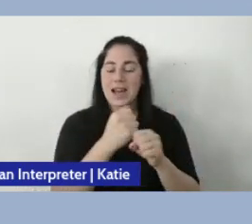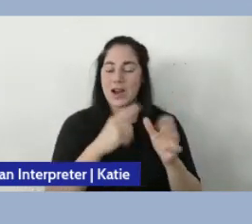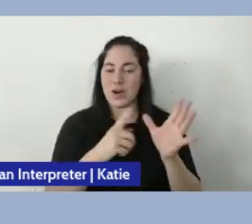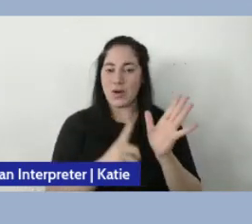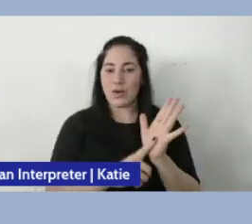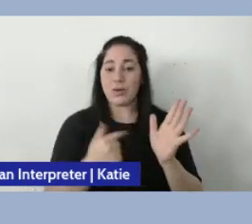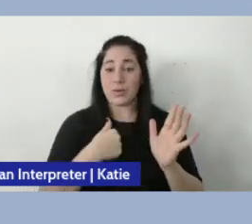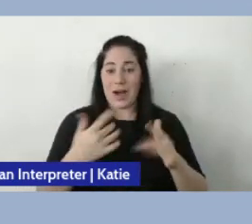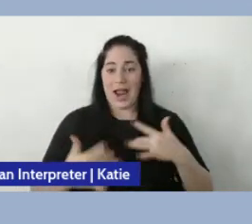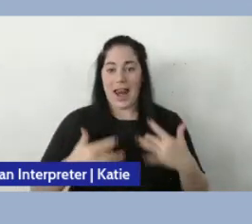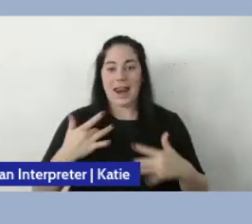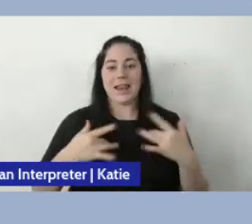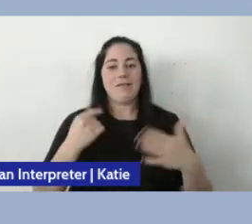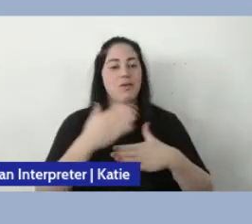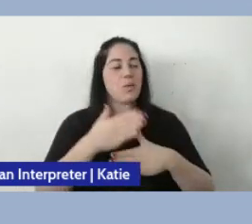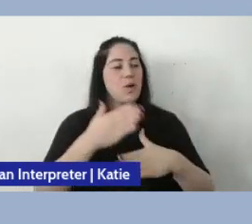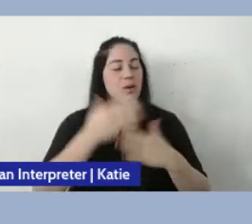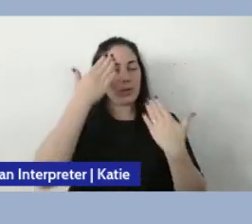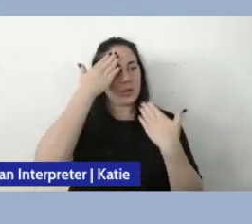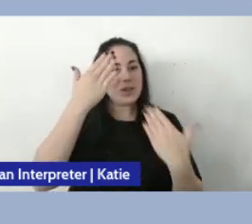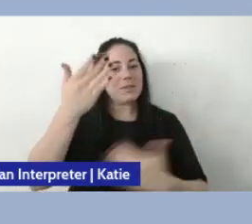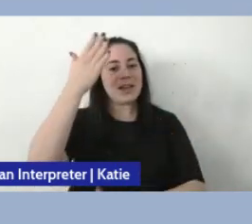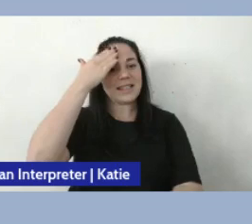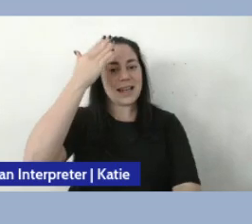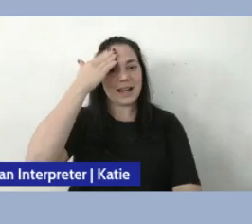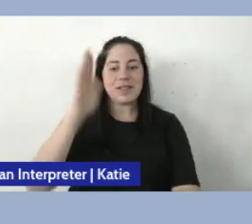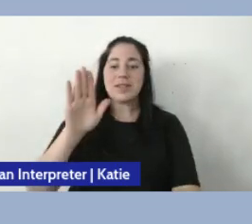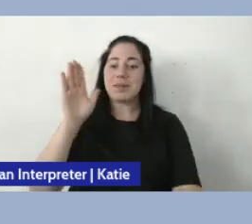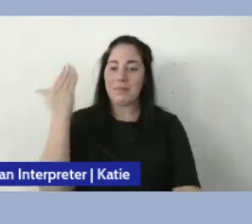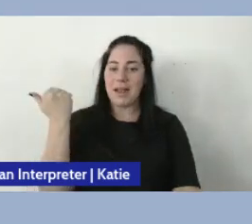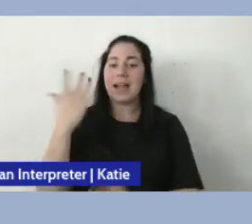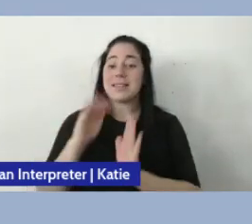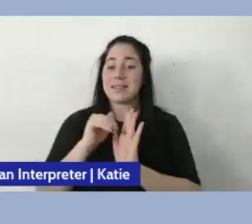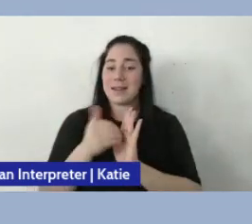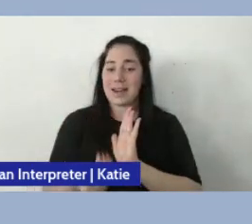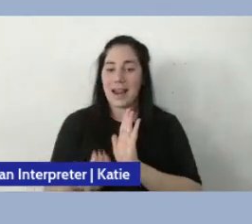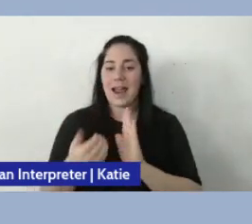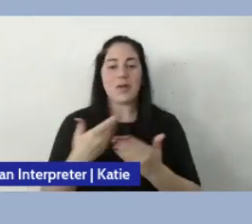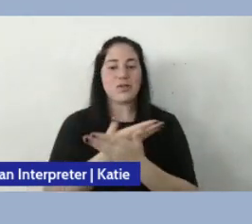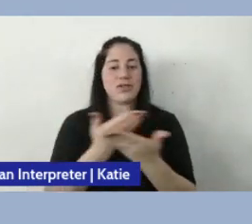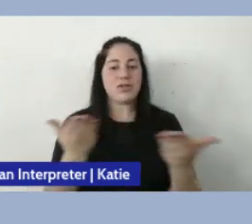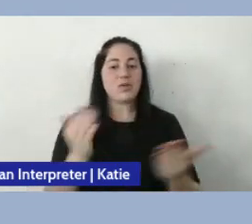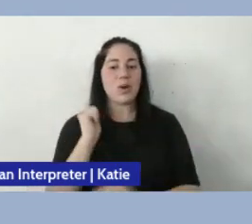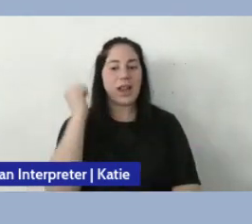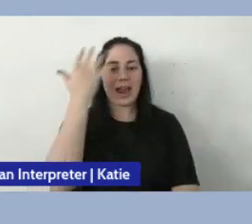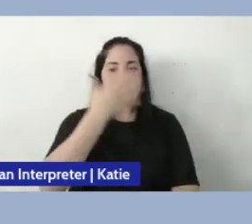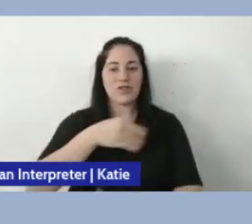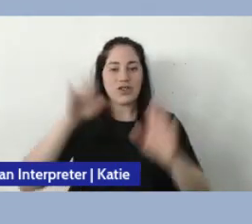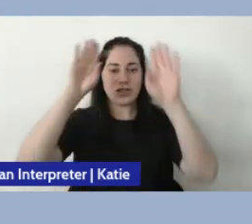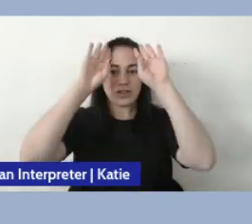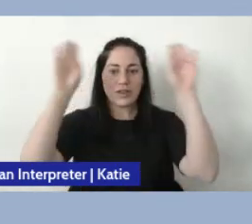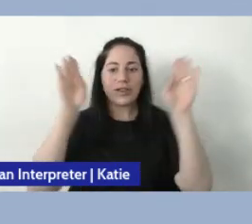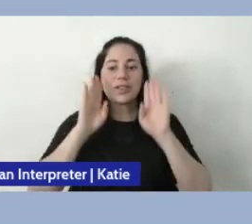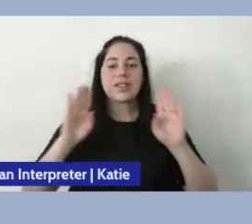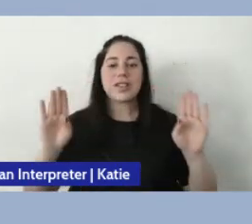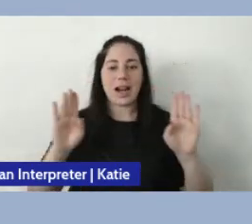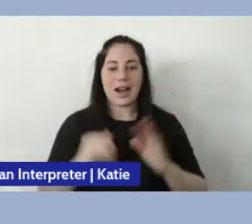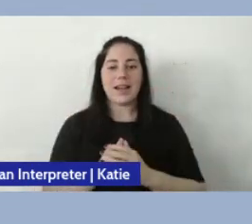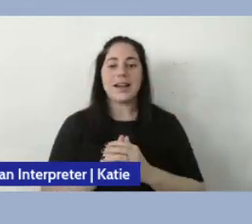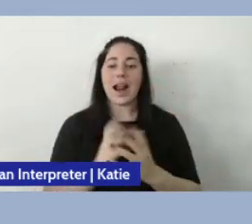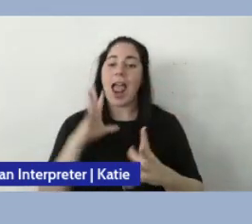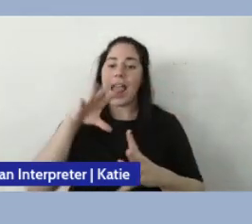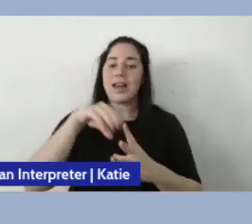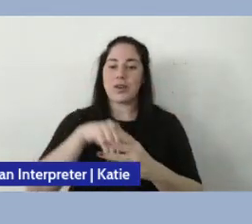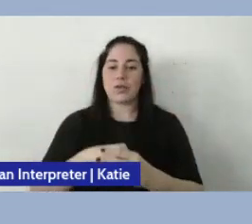our respects to elders past and present, and to all Aboriginal and Torres Strait Islander peoples, including members of the stolen